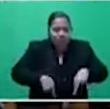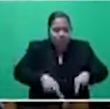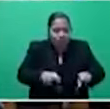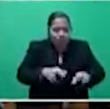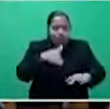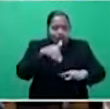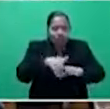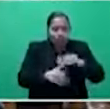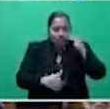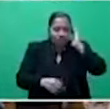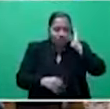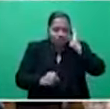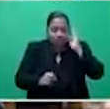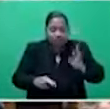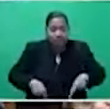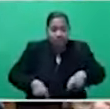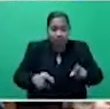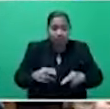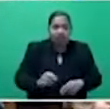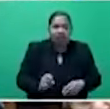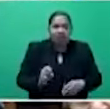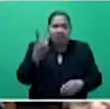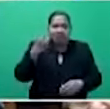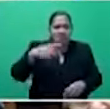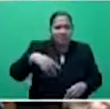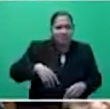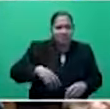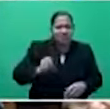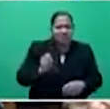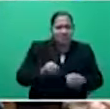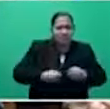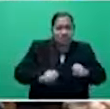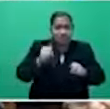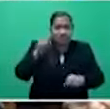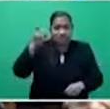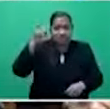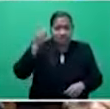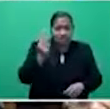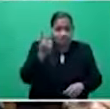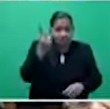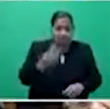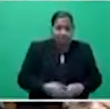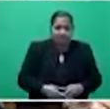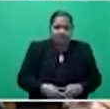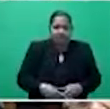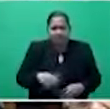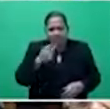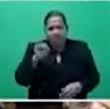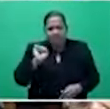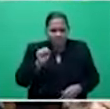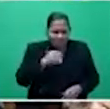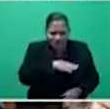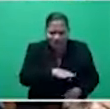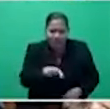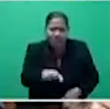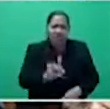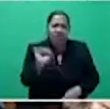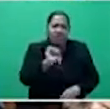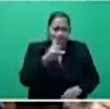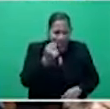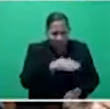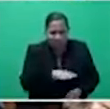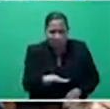light so buses can come and run there. You can drive your cars there. There's absolutely nothing wrong with that. They're not being displaced, they're simply being told to move to